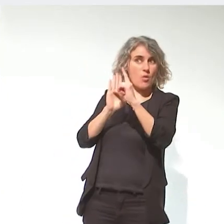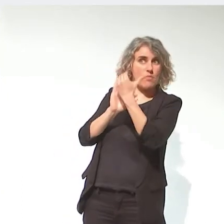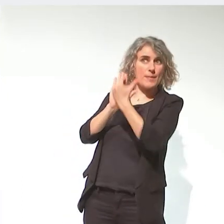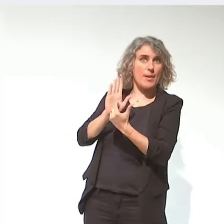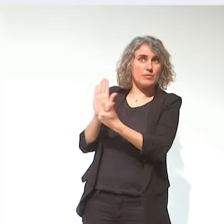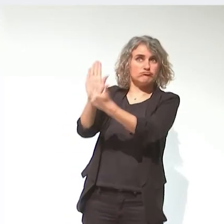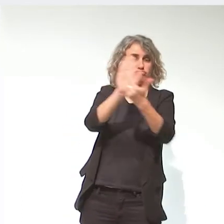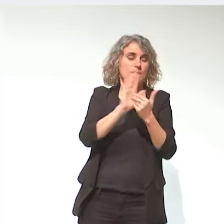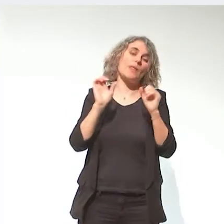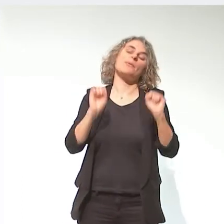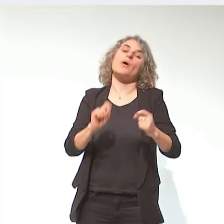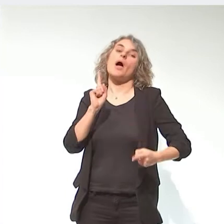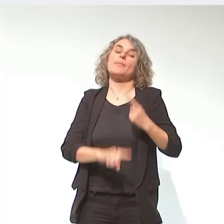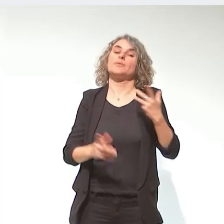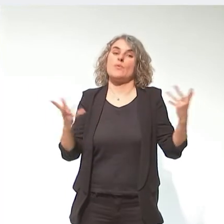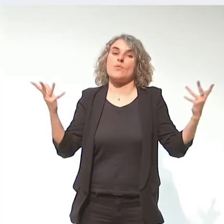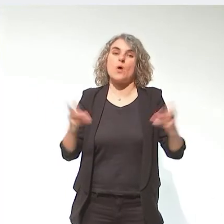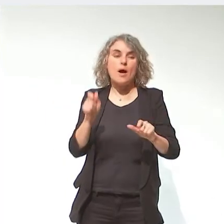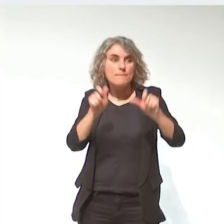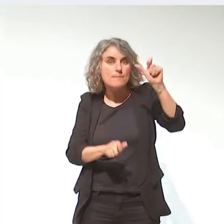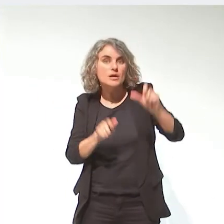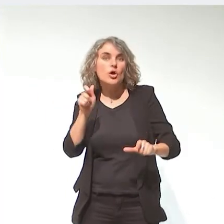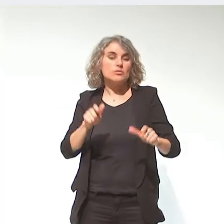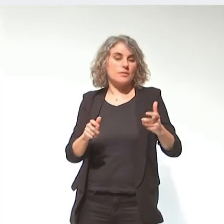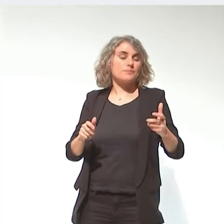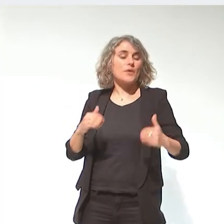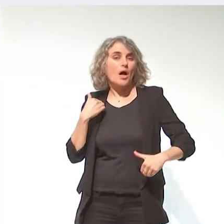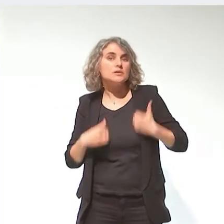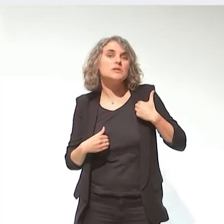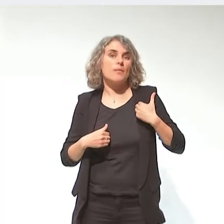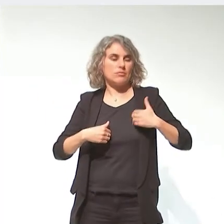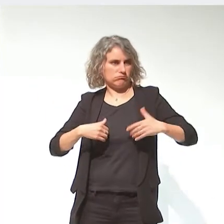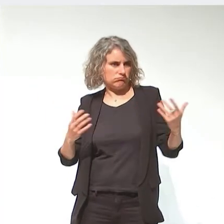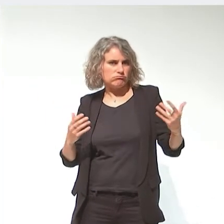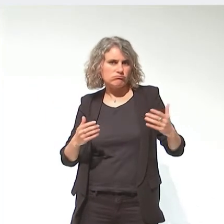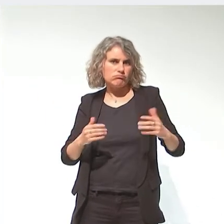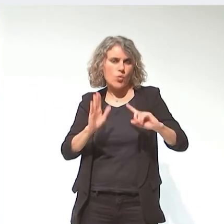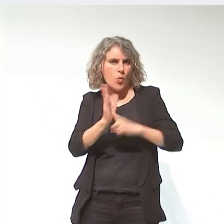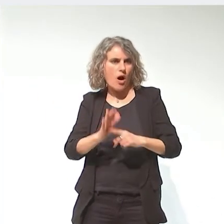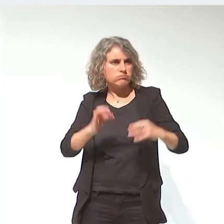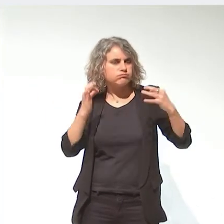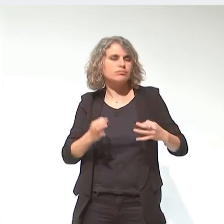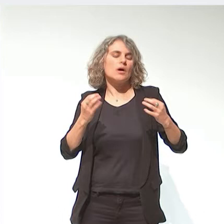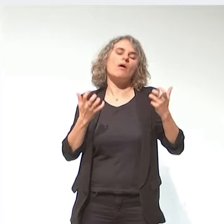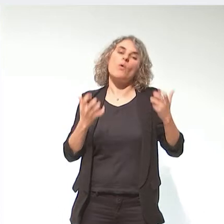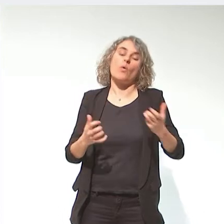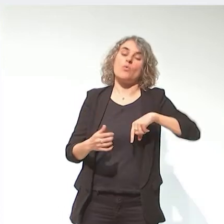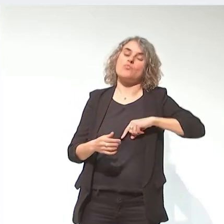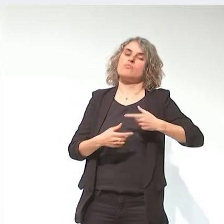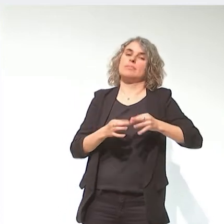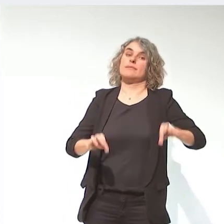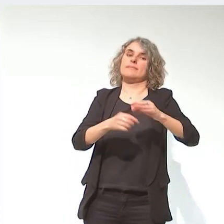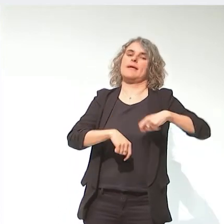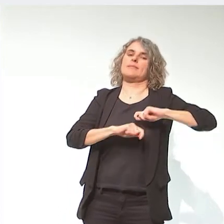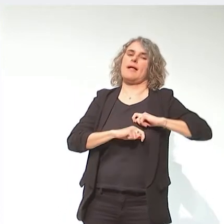and others can draw inspiration from that to acknowledge disabilities. In